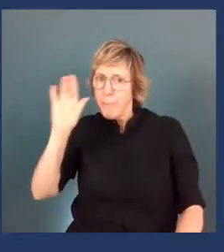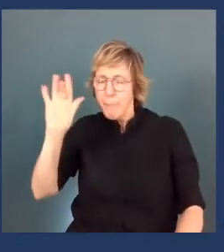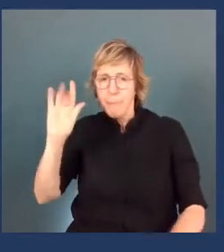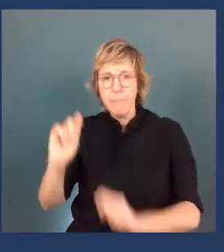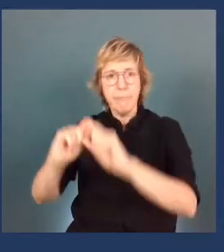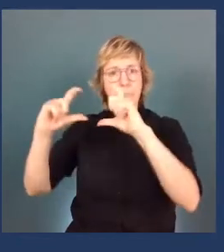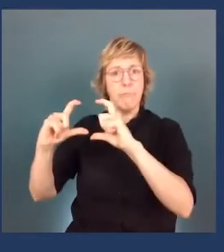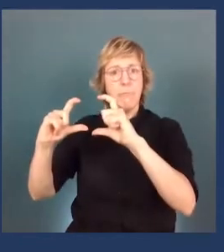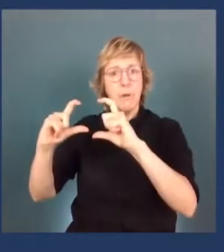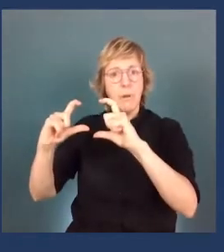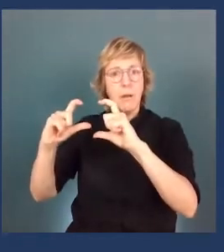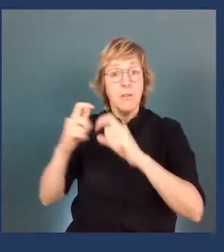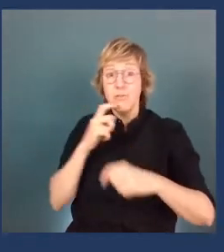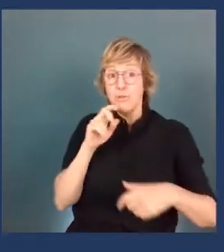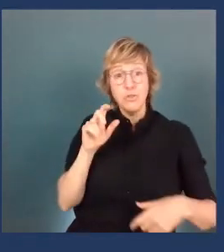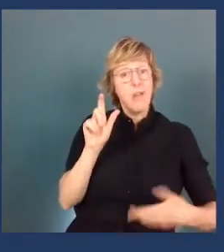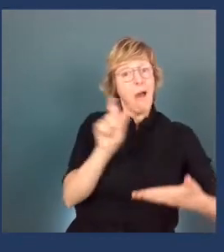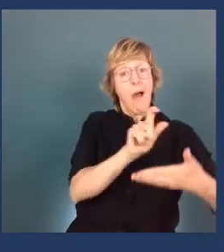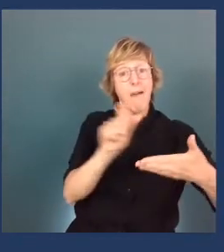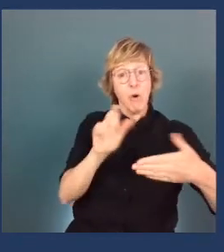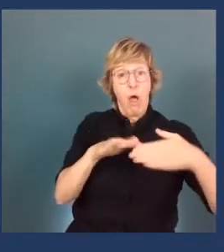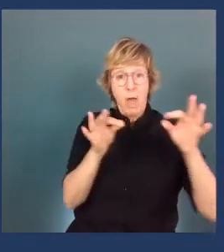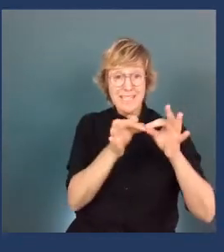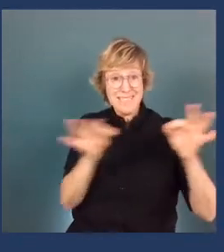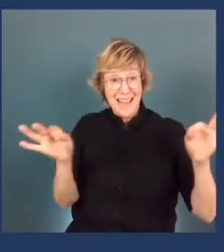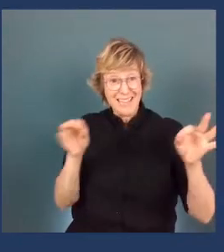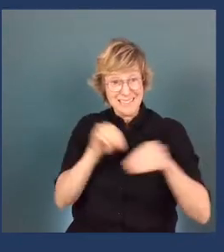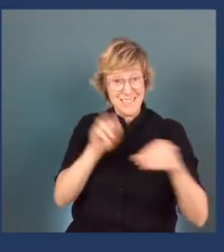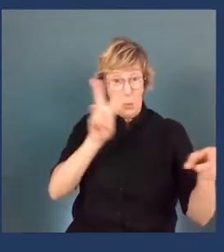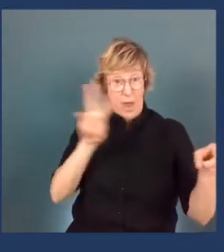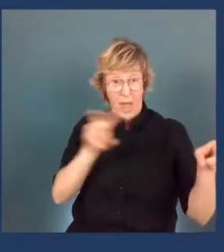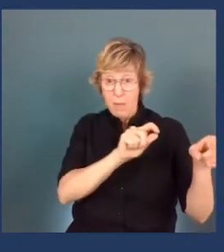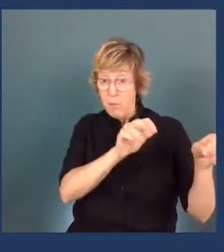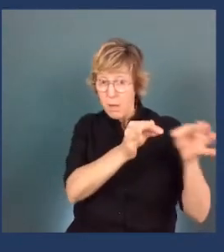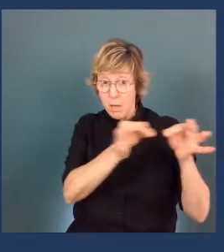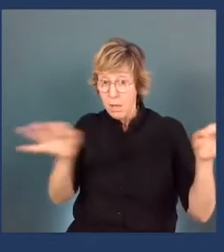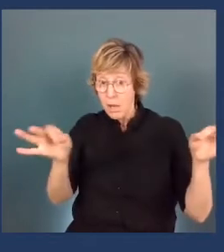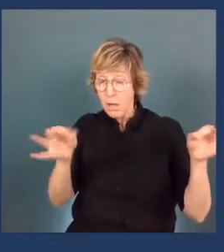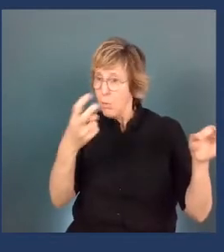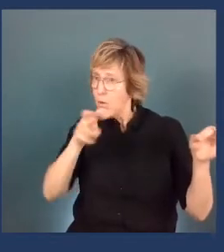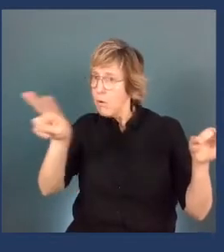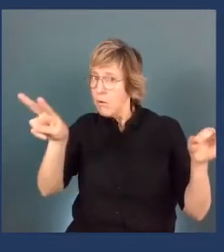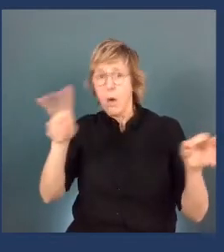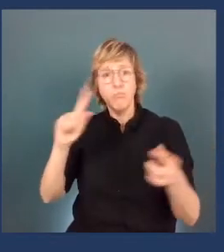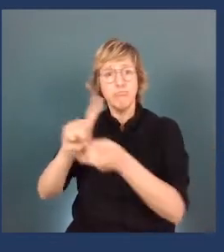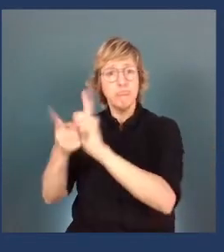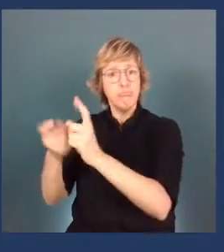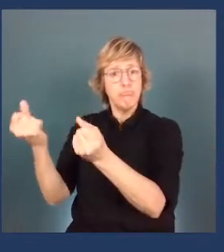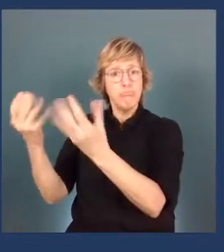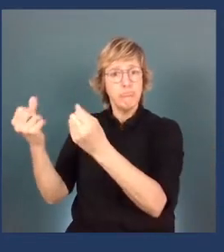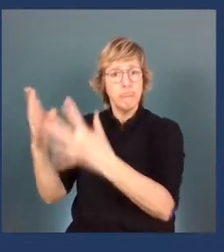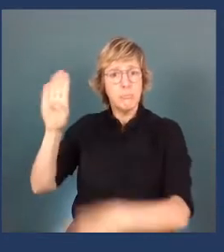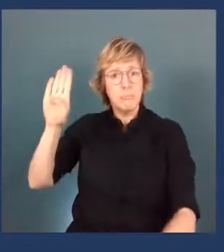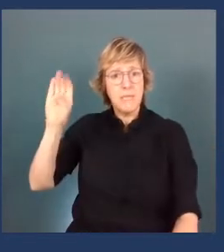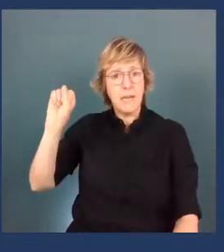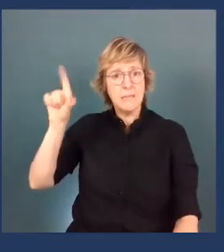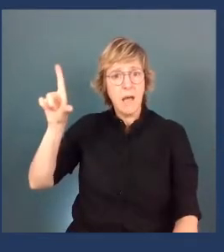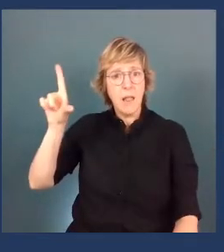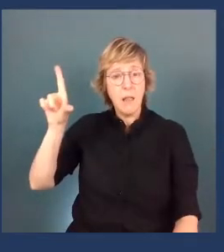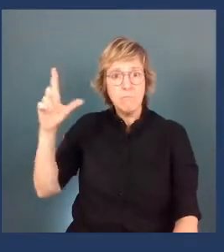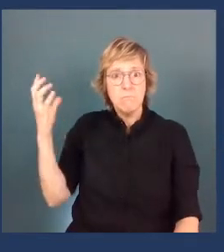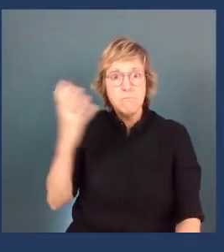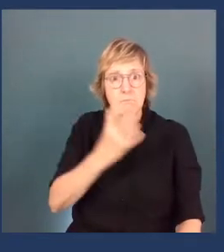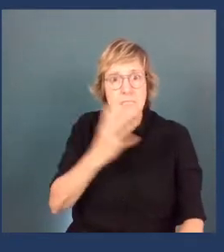browser extension. If you hover over the text on a web page, it will translate through British Sign Language. Very simple, but makes